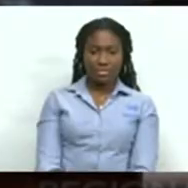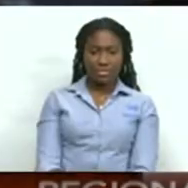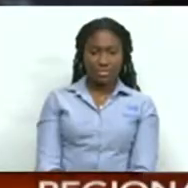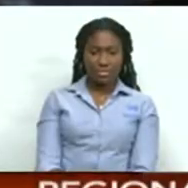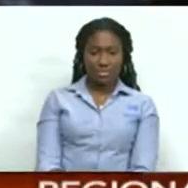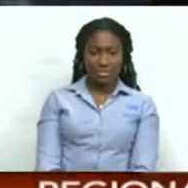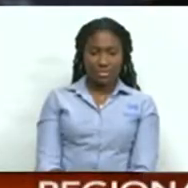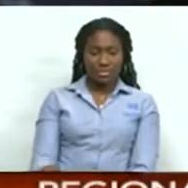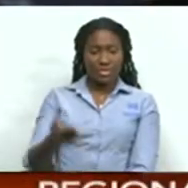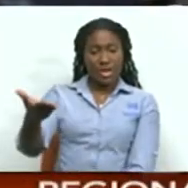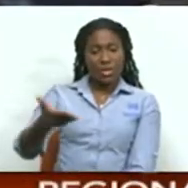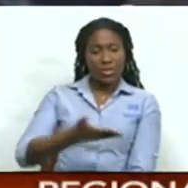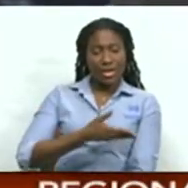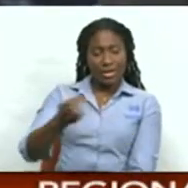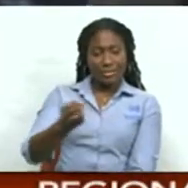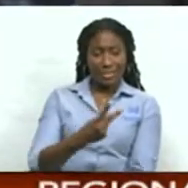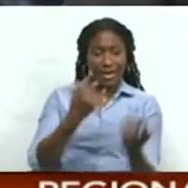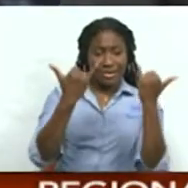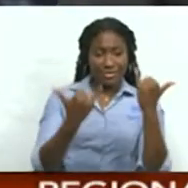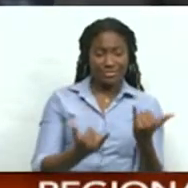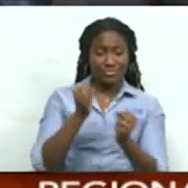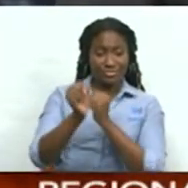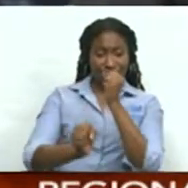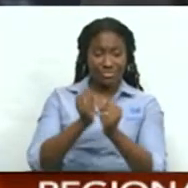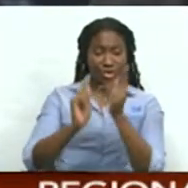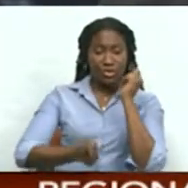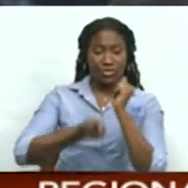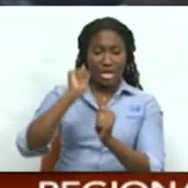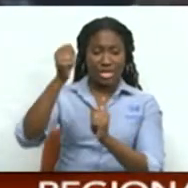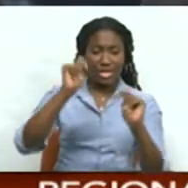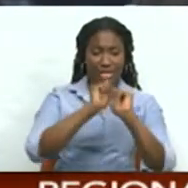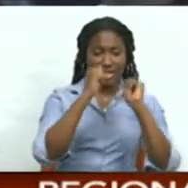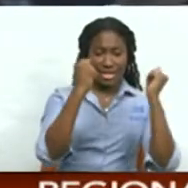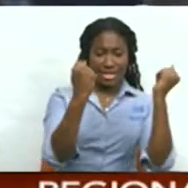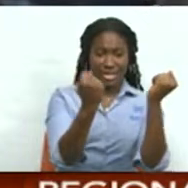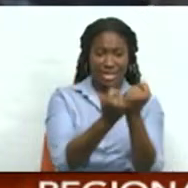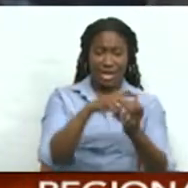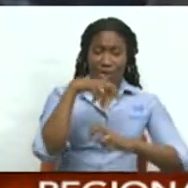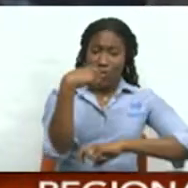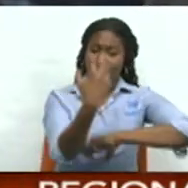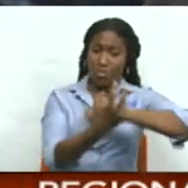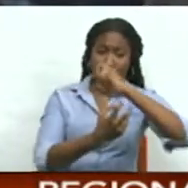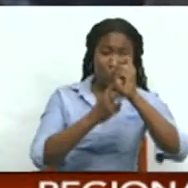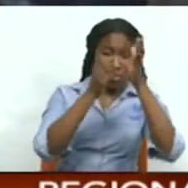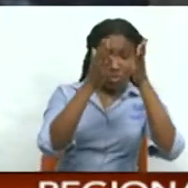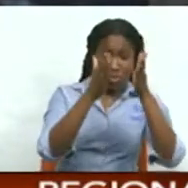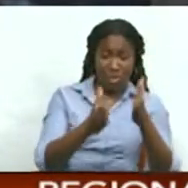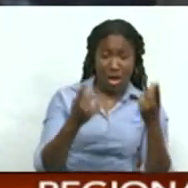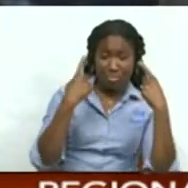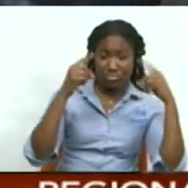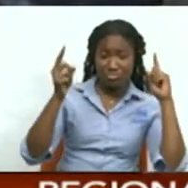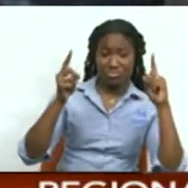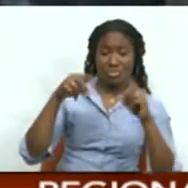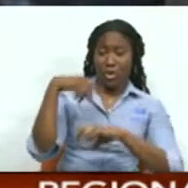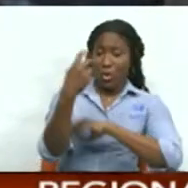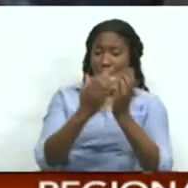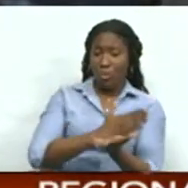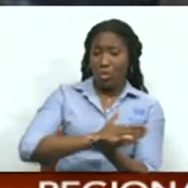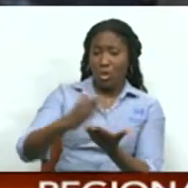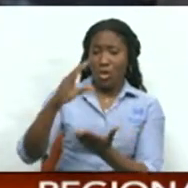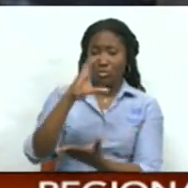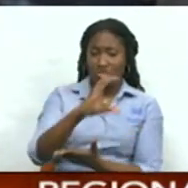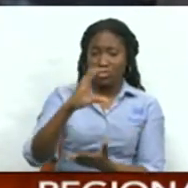Welcome back. It's time for sport now. The Trinidad and Tobago Red Force bowlers completed the job to bowl out the CCC early on day three of their